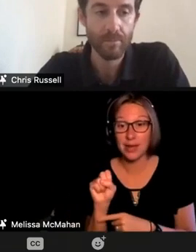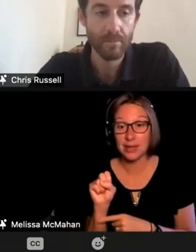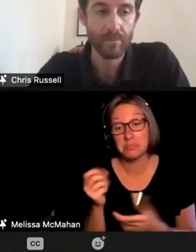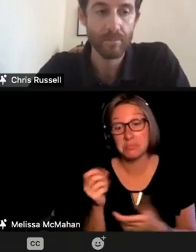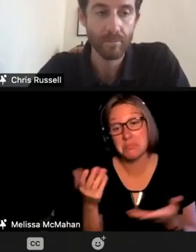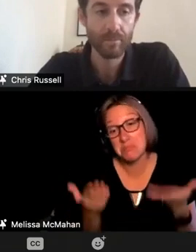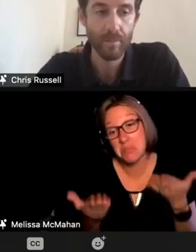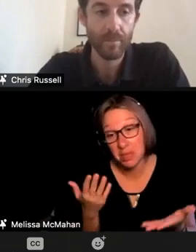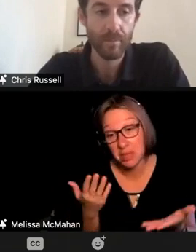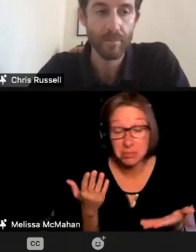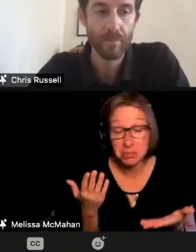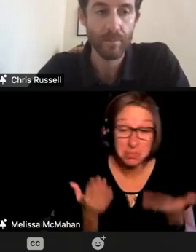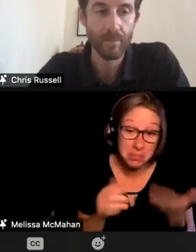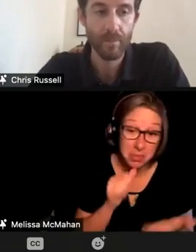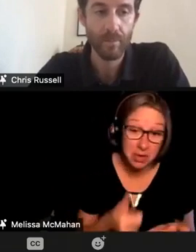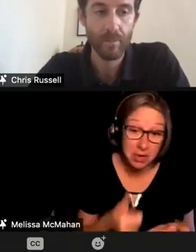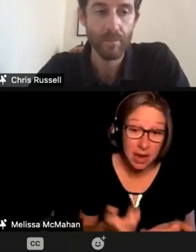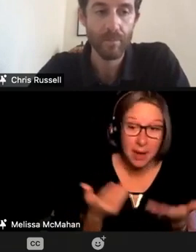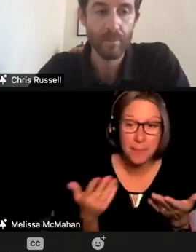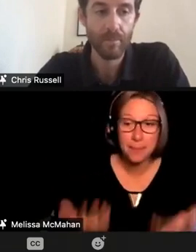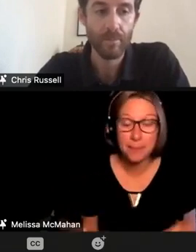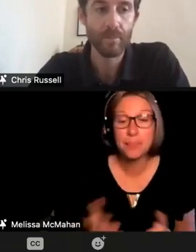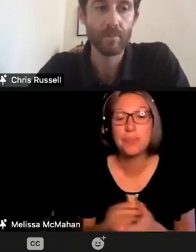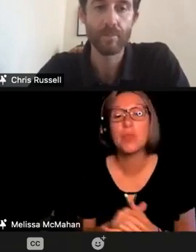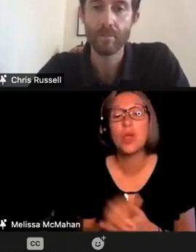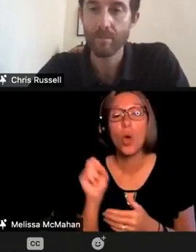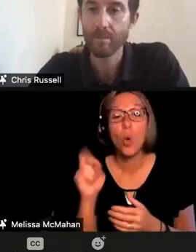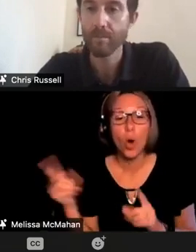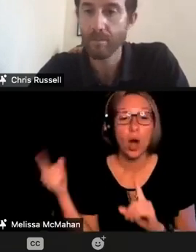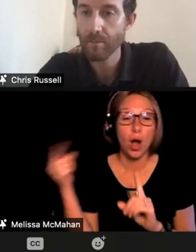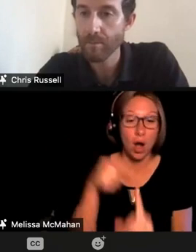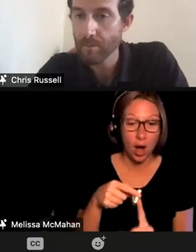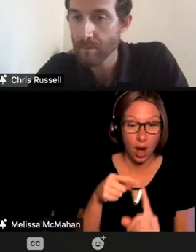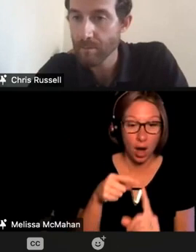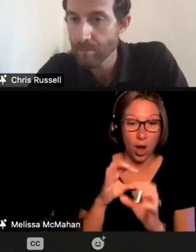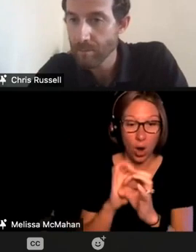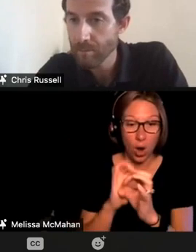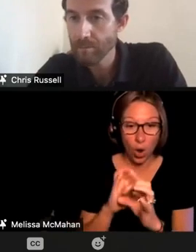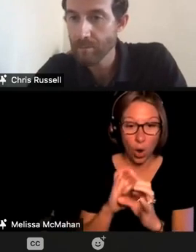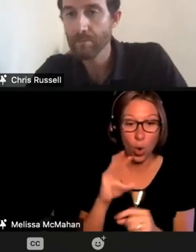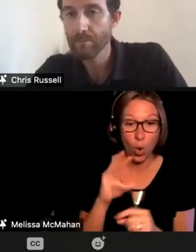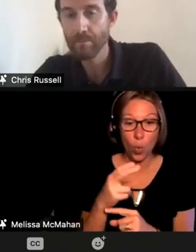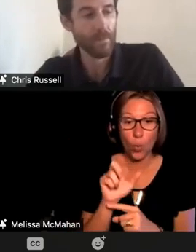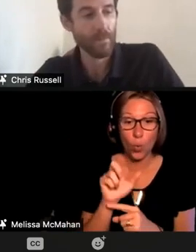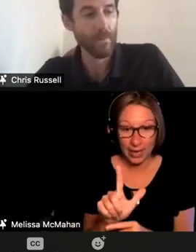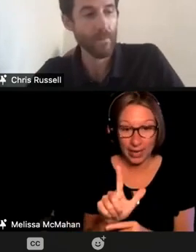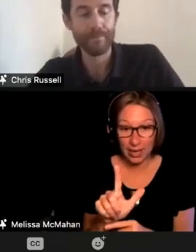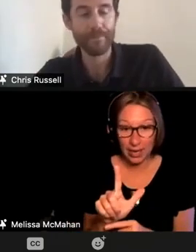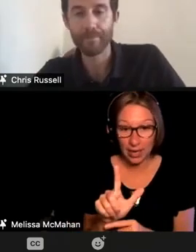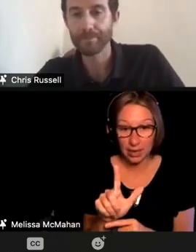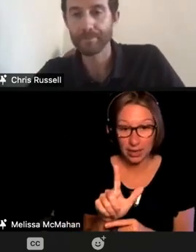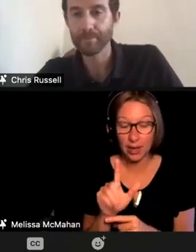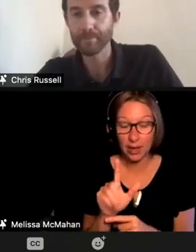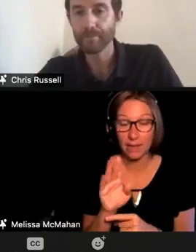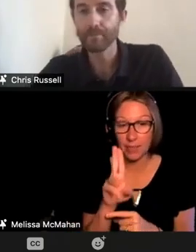get down to, well, okay, this is supposed to represent the wheel of a bus. How often do we take our students over and have